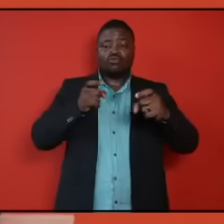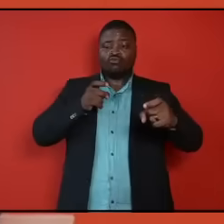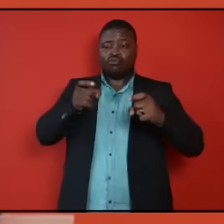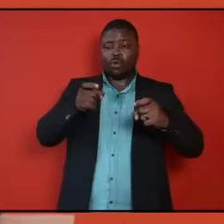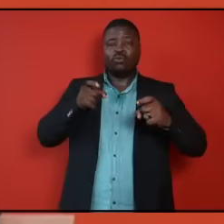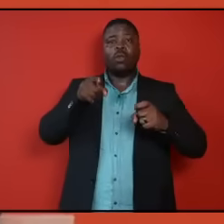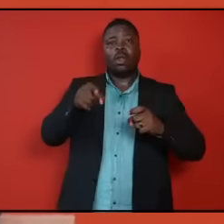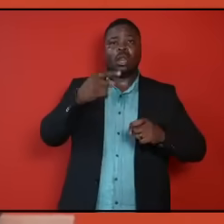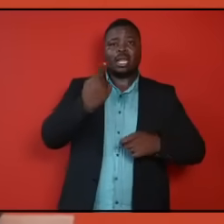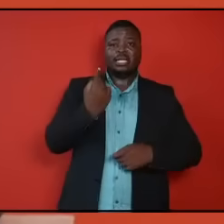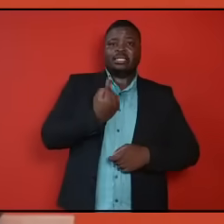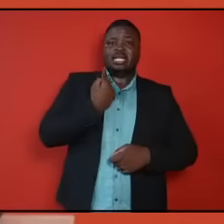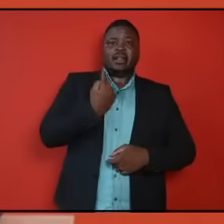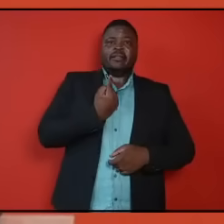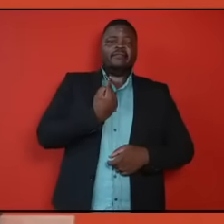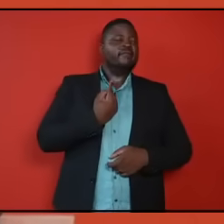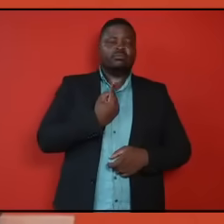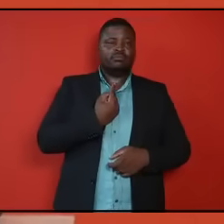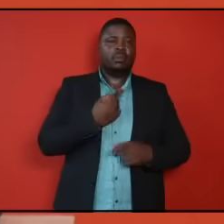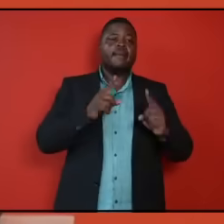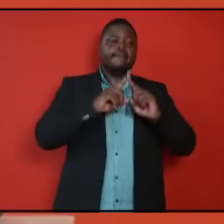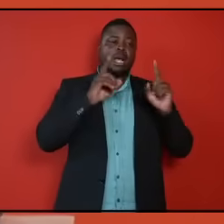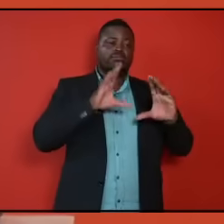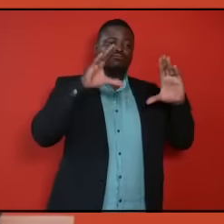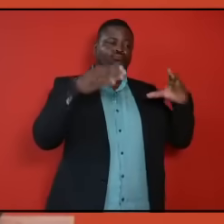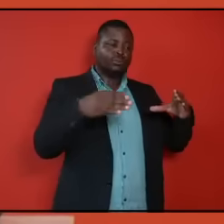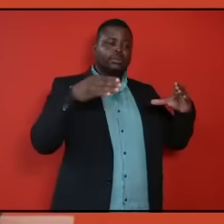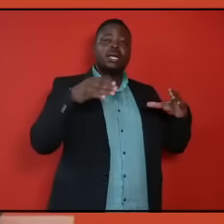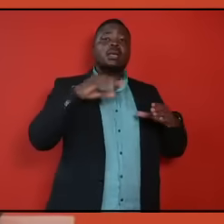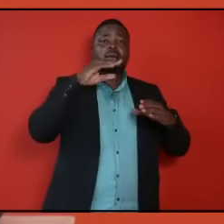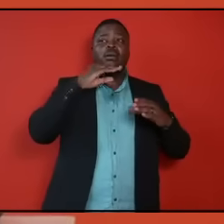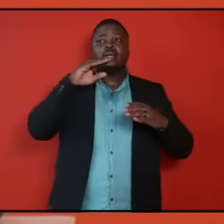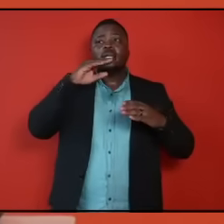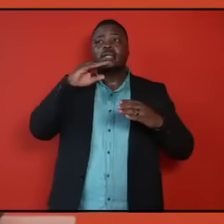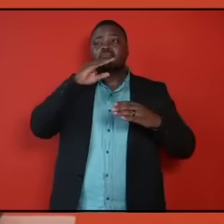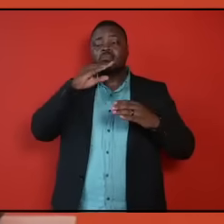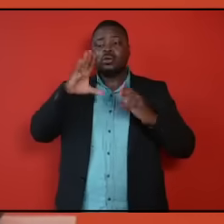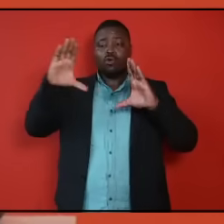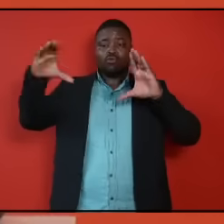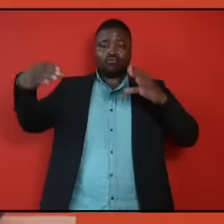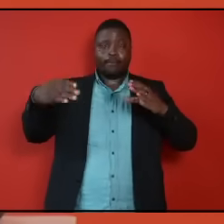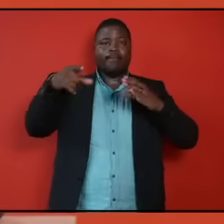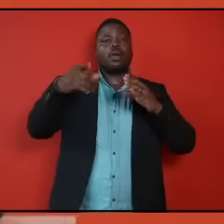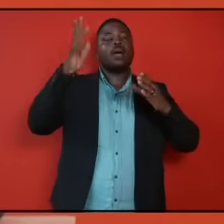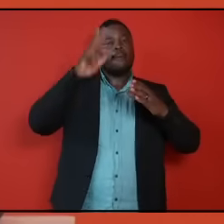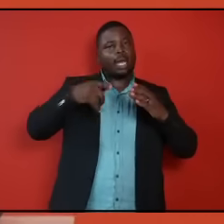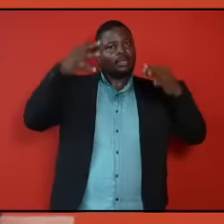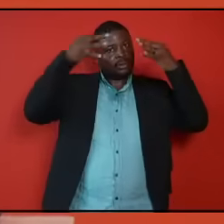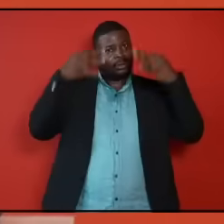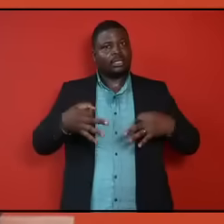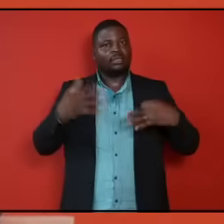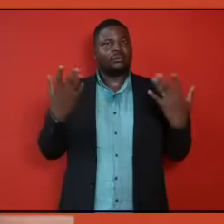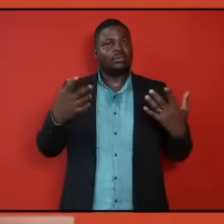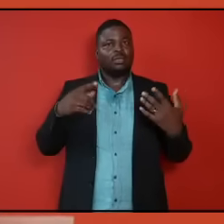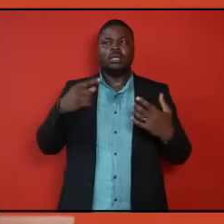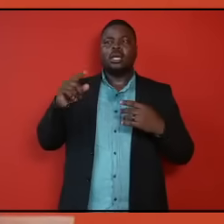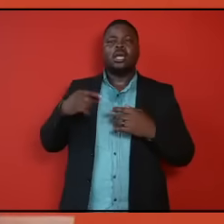consensus. But if you have a mayor in Ikuruleni who just wake up one morning and then